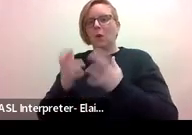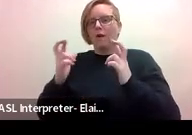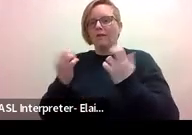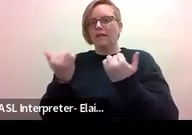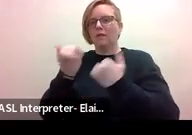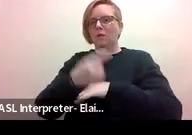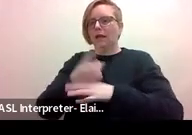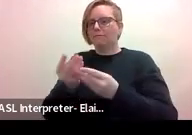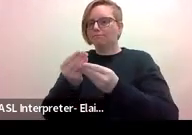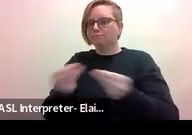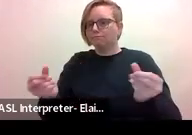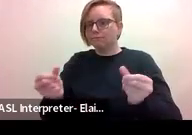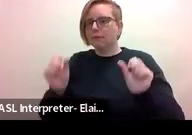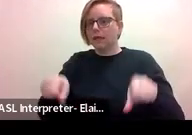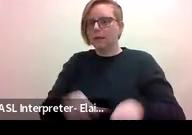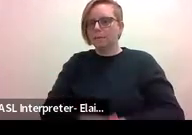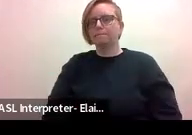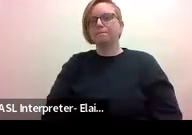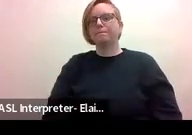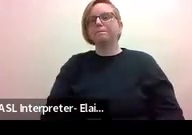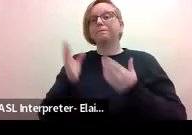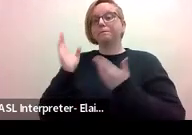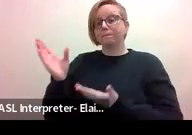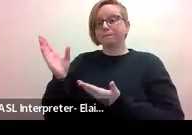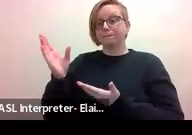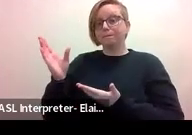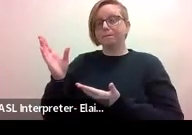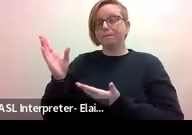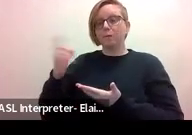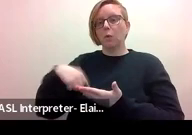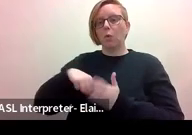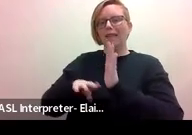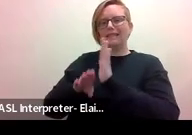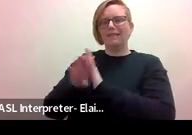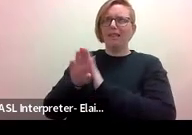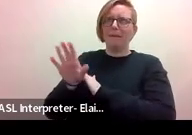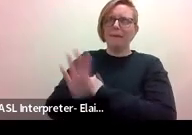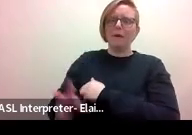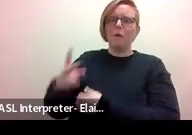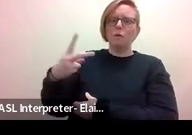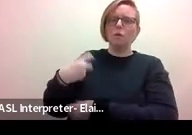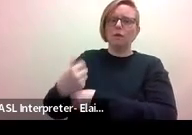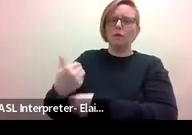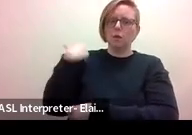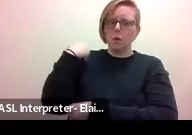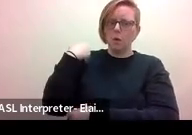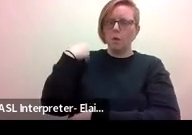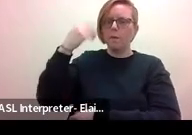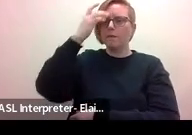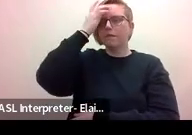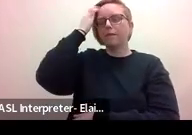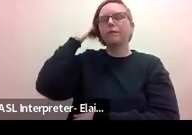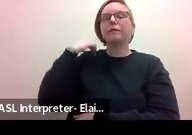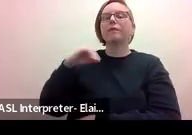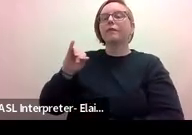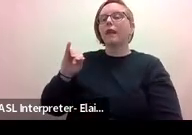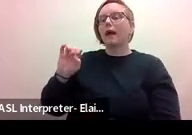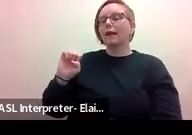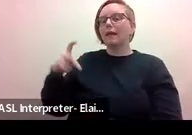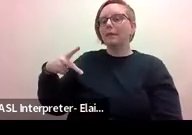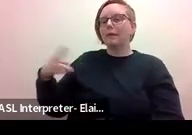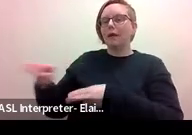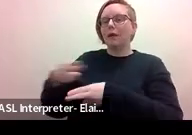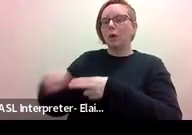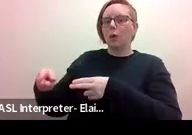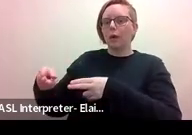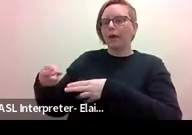This is a document that we developed 2-ish years ago. It is called, we call it the IEP Quick Reference Document,